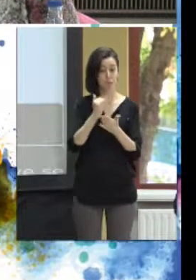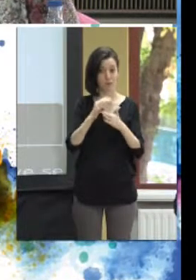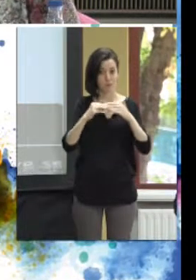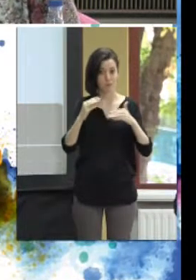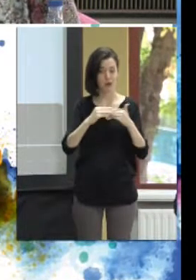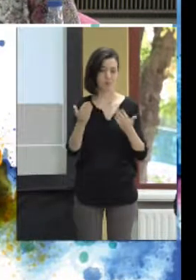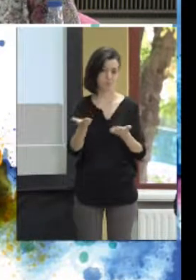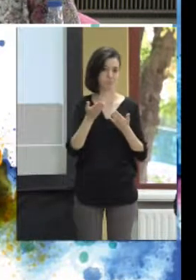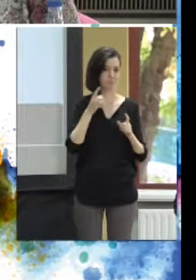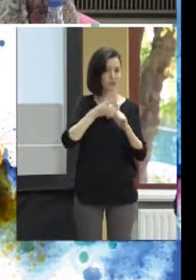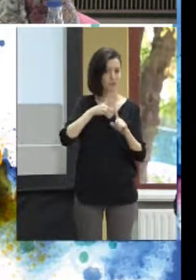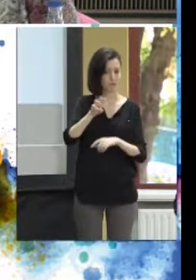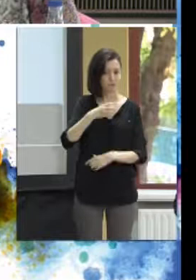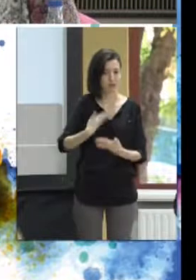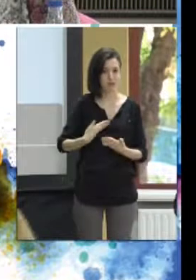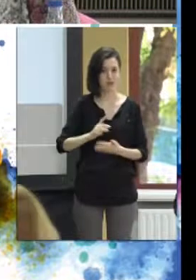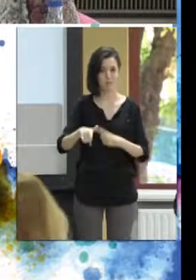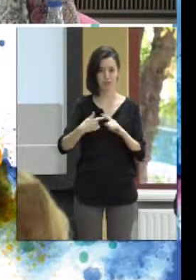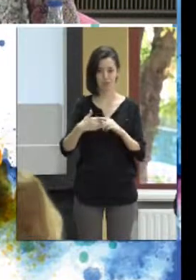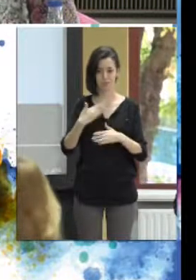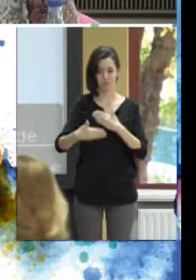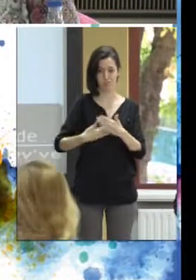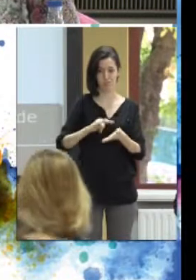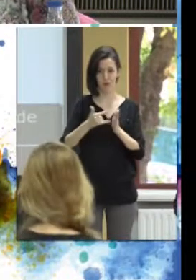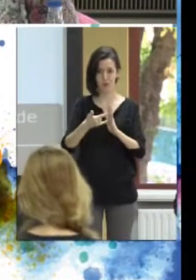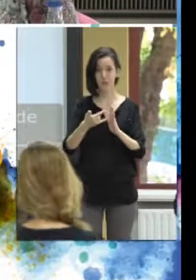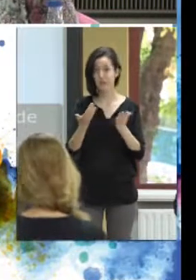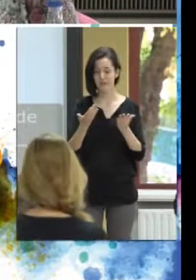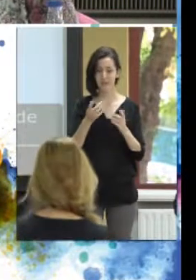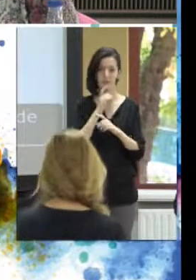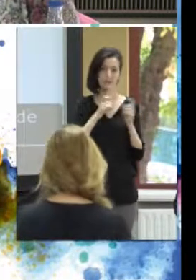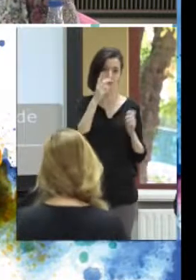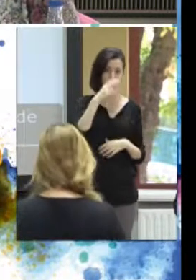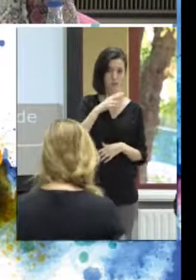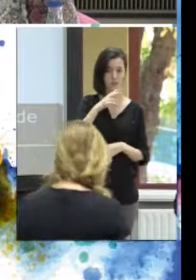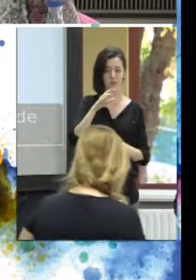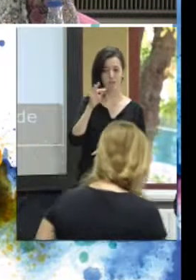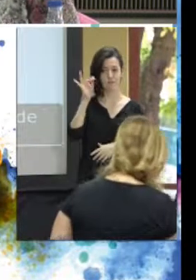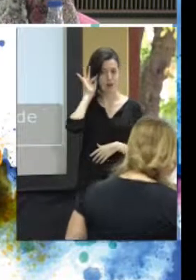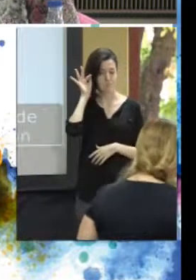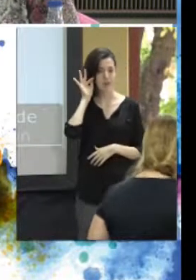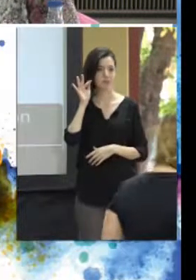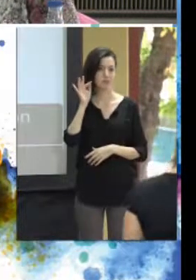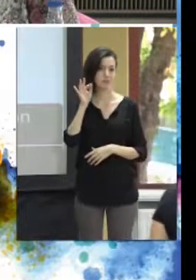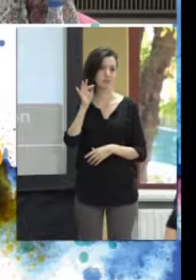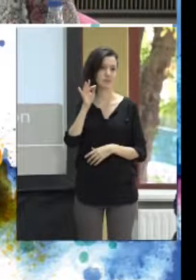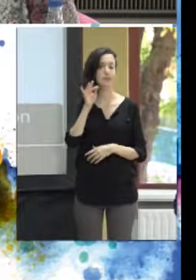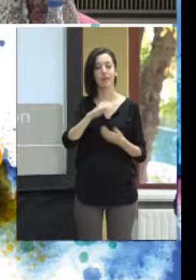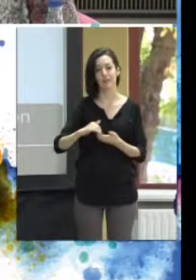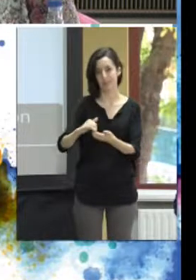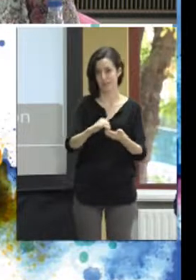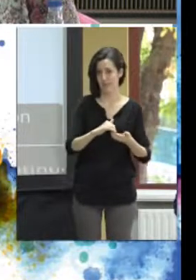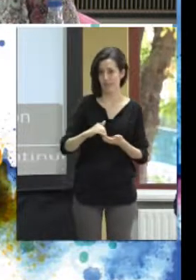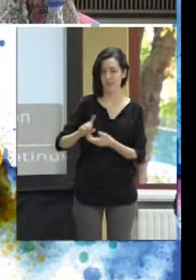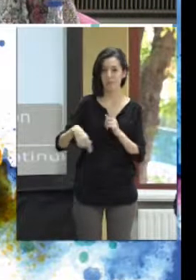user test to validate and to continue collaborating in the project. ONCE, FIAPAS, the National Confederation of